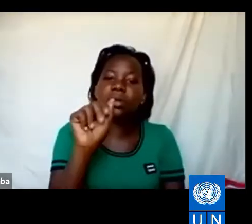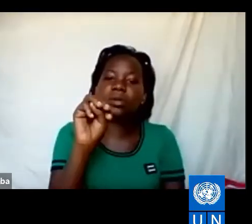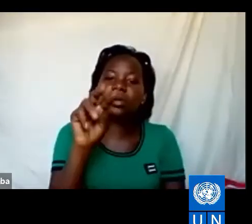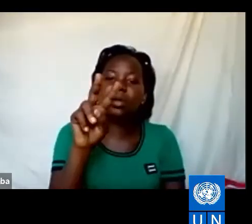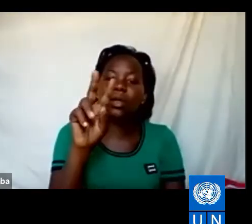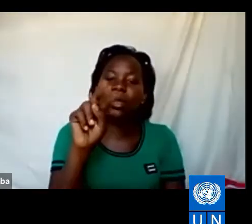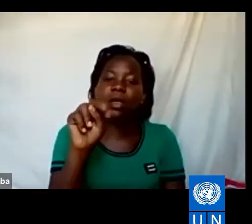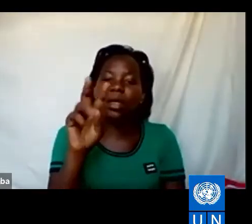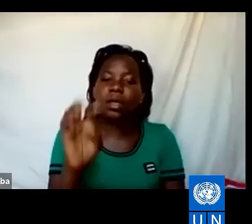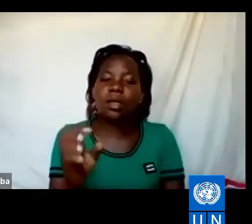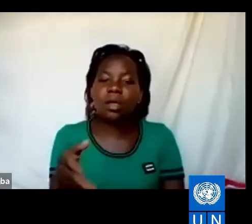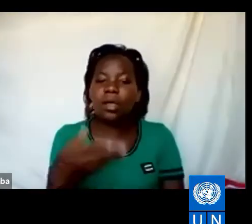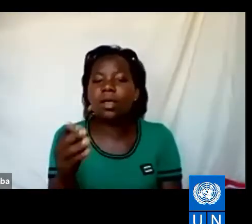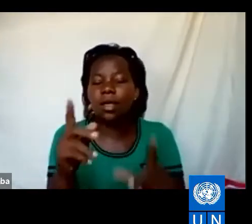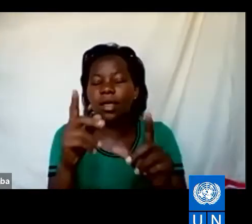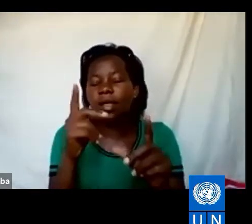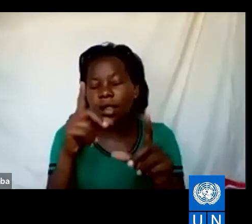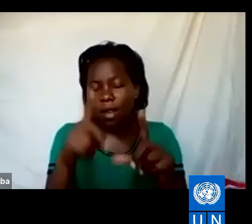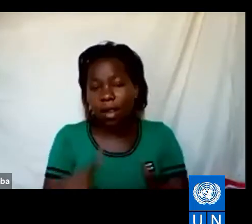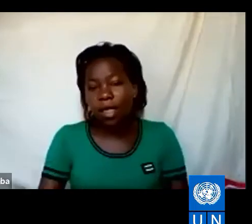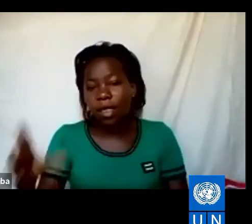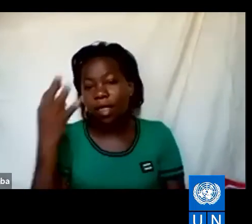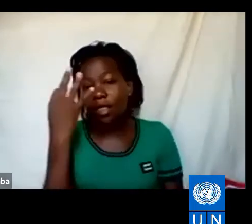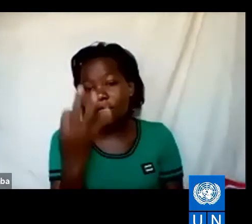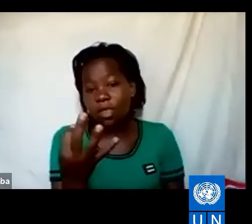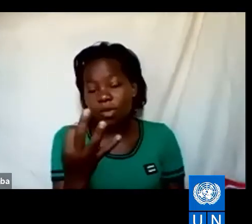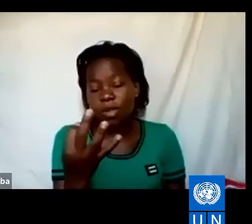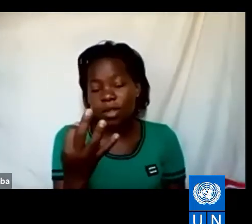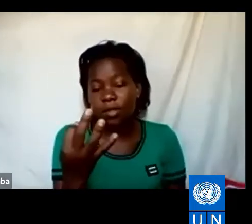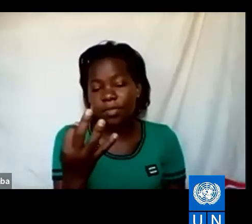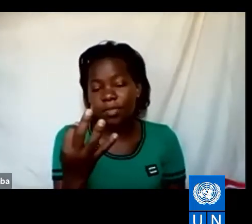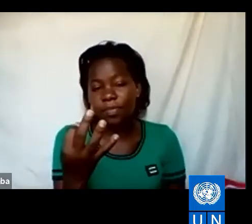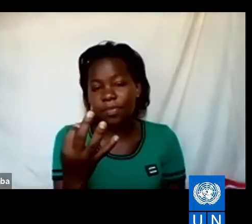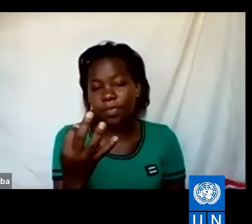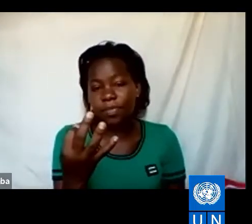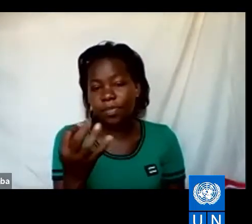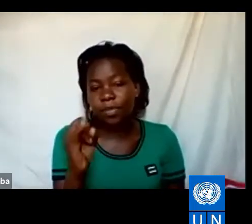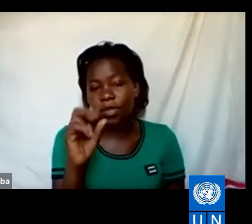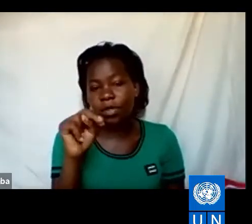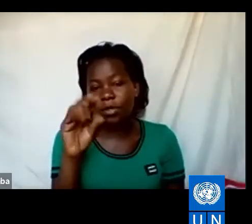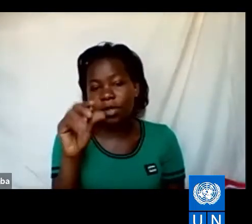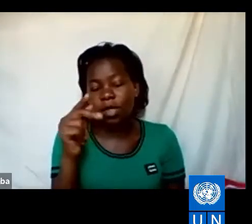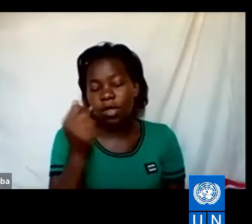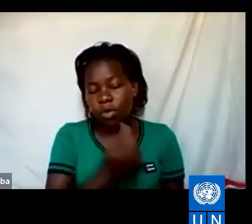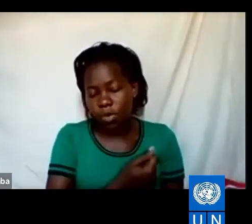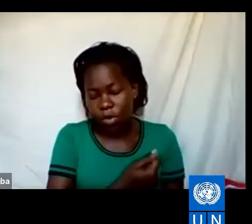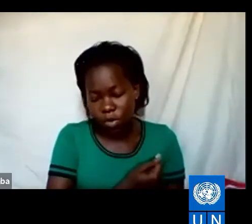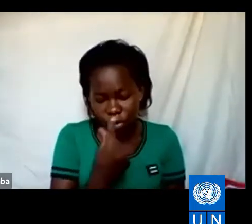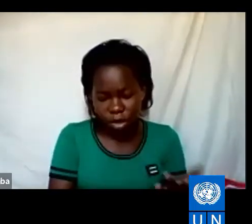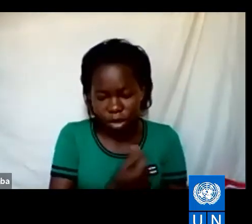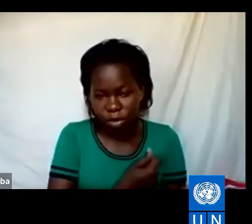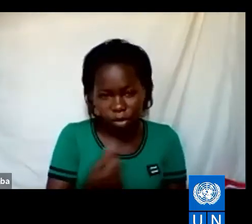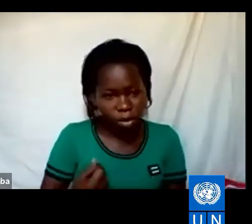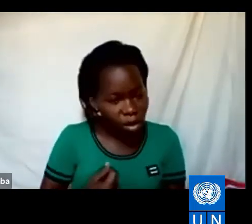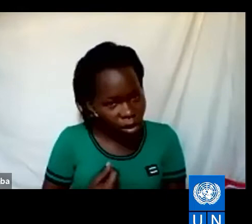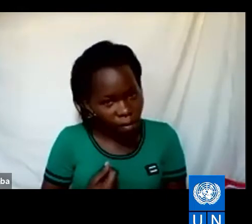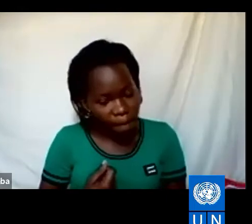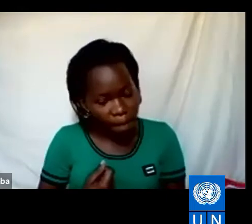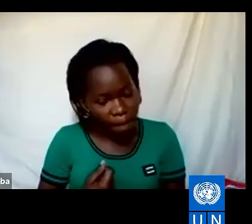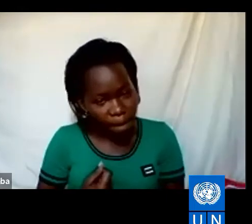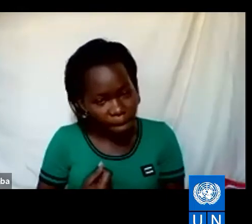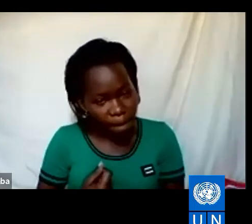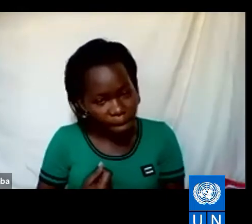3 incubators. Uganda Women Entrepreneurs Association, they're busy working on setting up. And